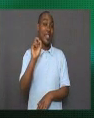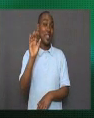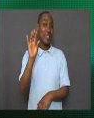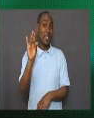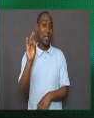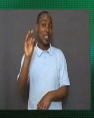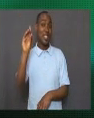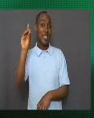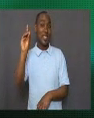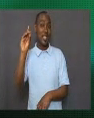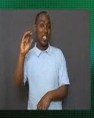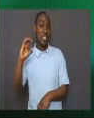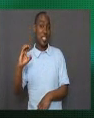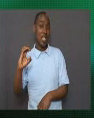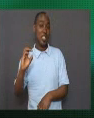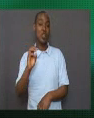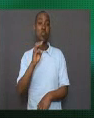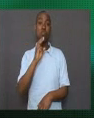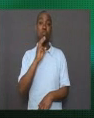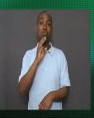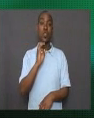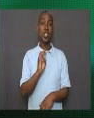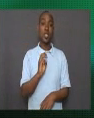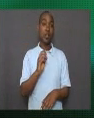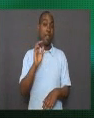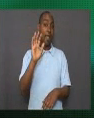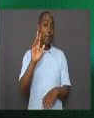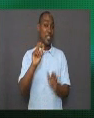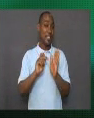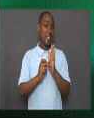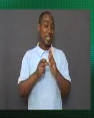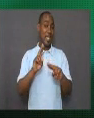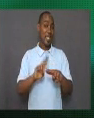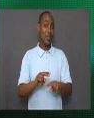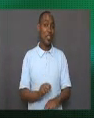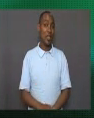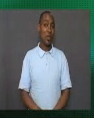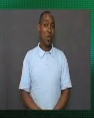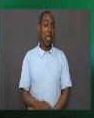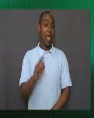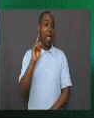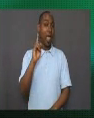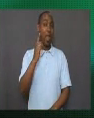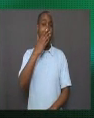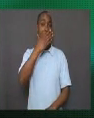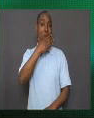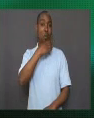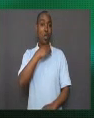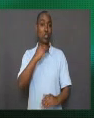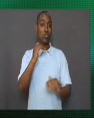30°C water for 5 minutes. Once the temperatures